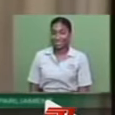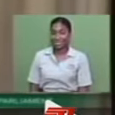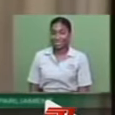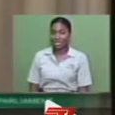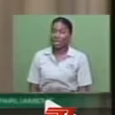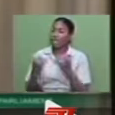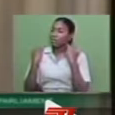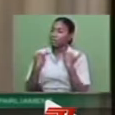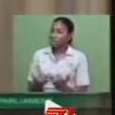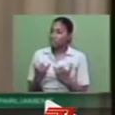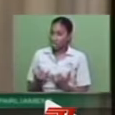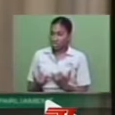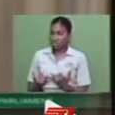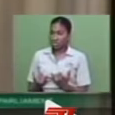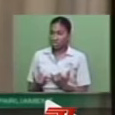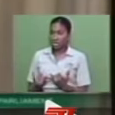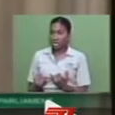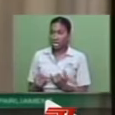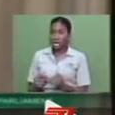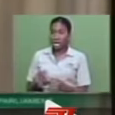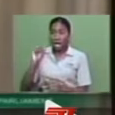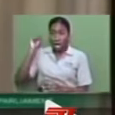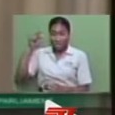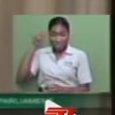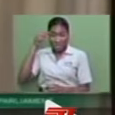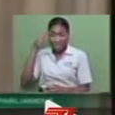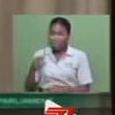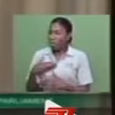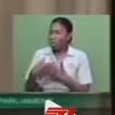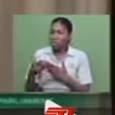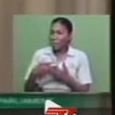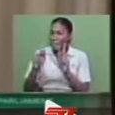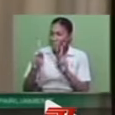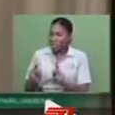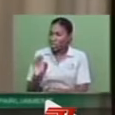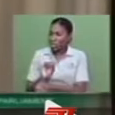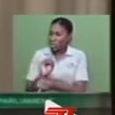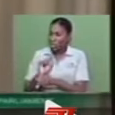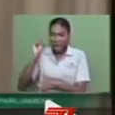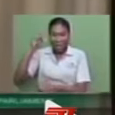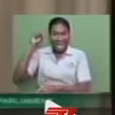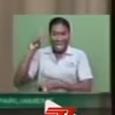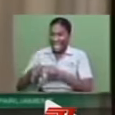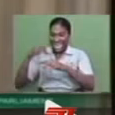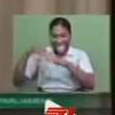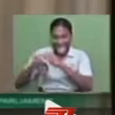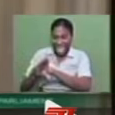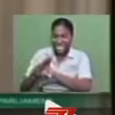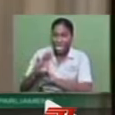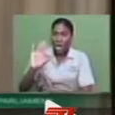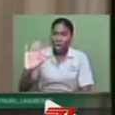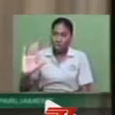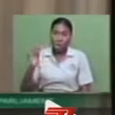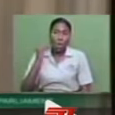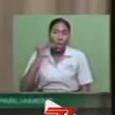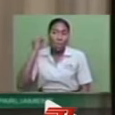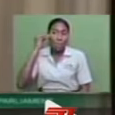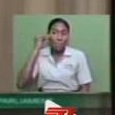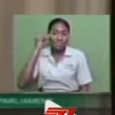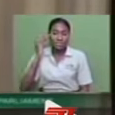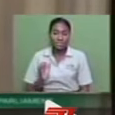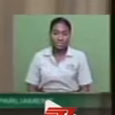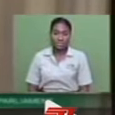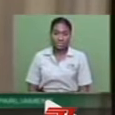permission, unless you're given notice in advance and so on. The government has said they will be moving to use, I think it's